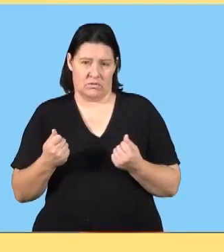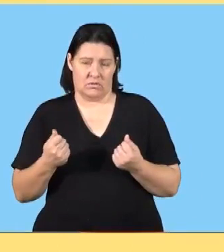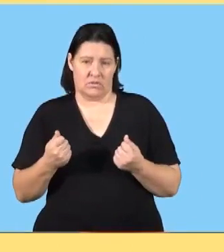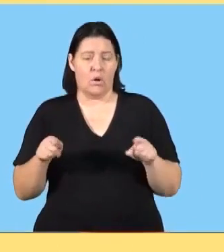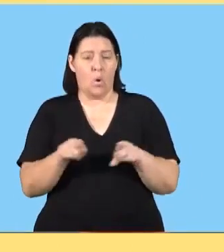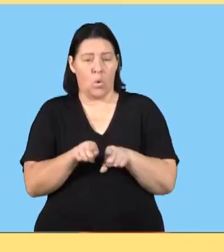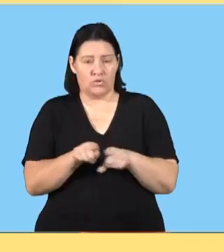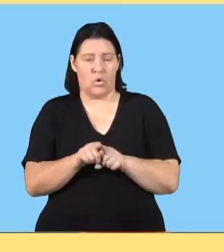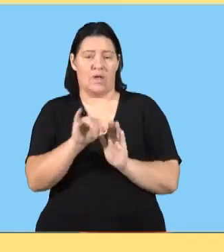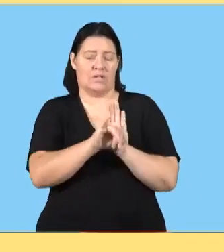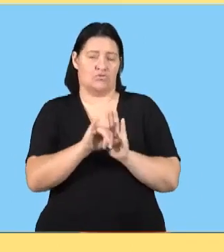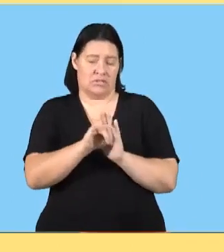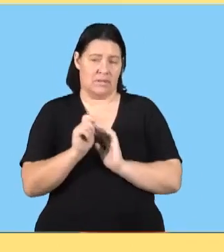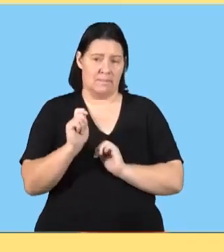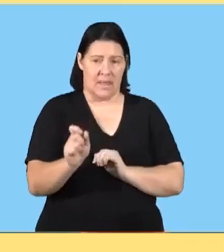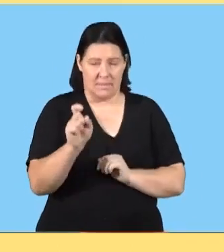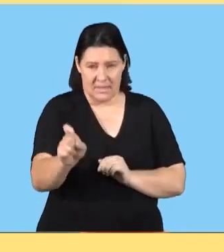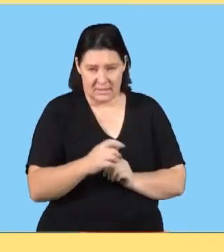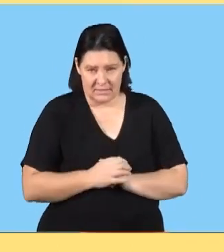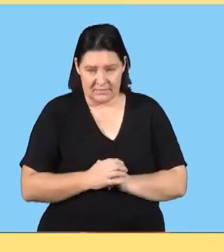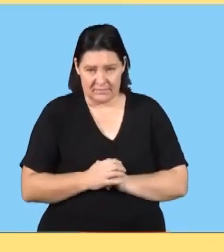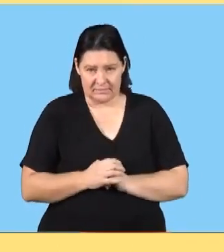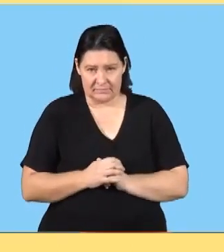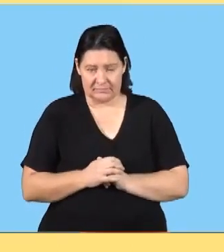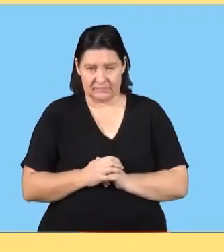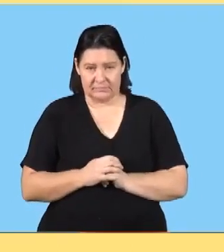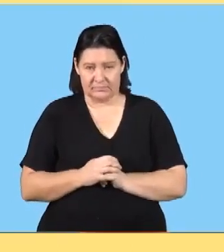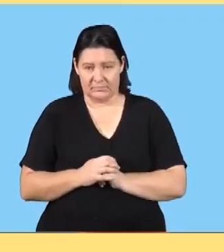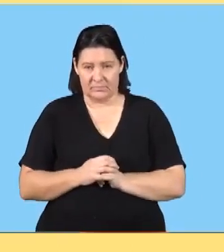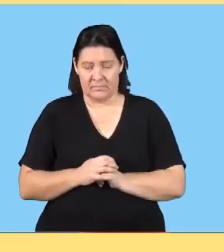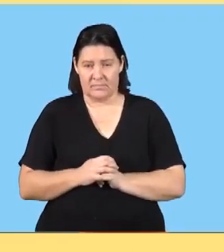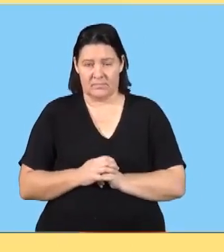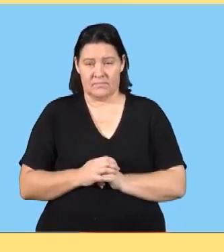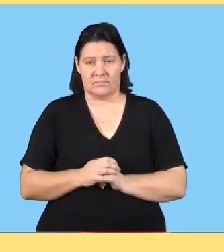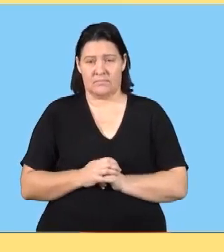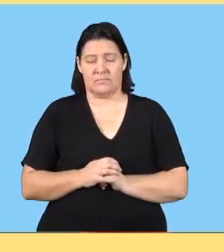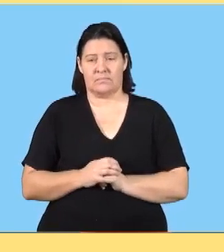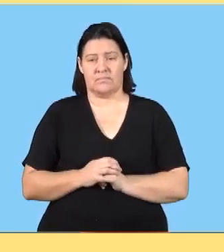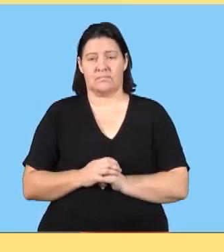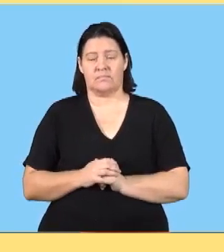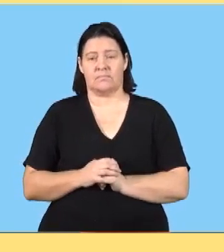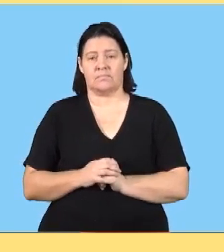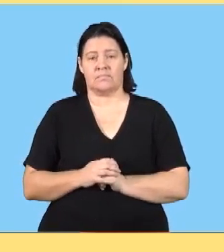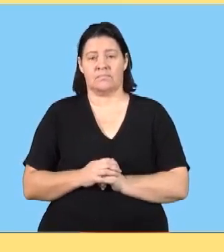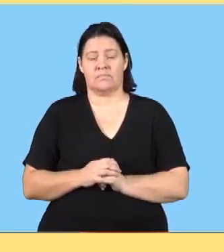also the interest that we would have charged on the account.